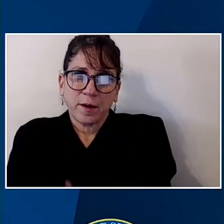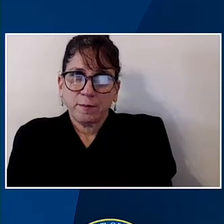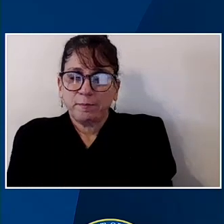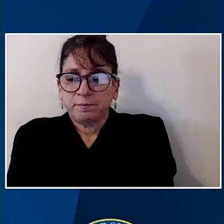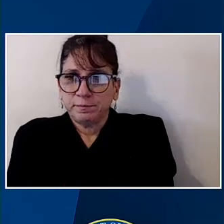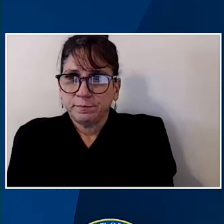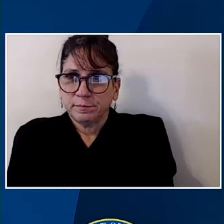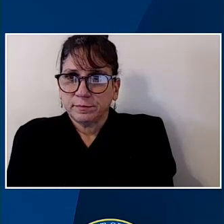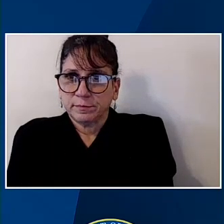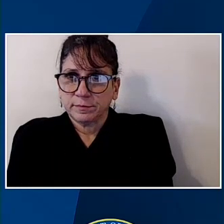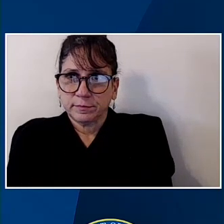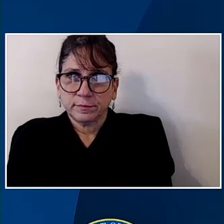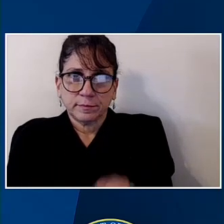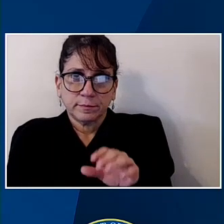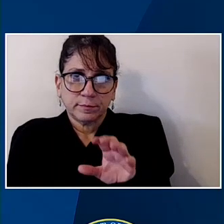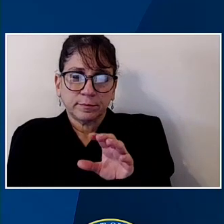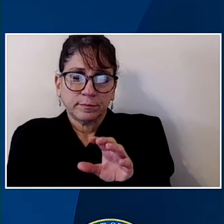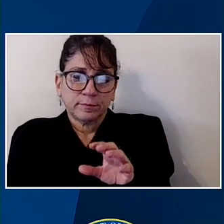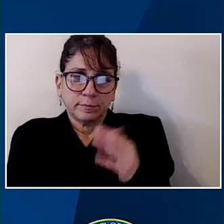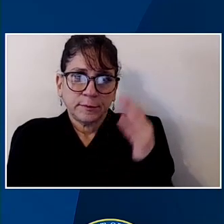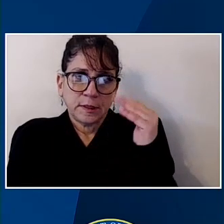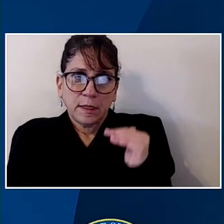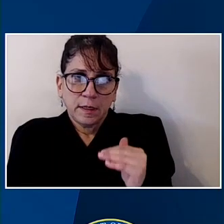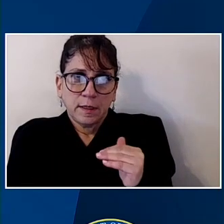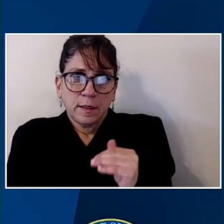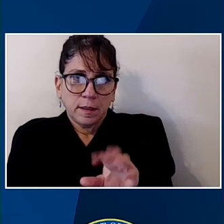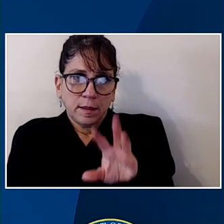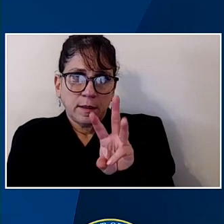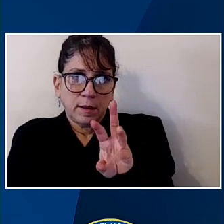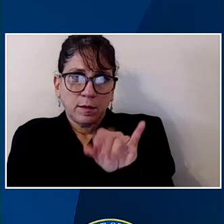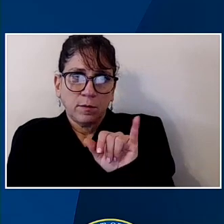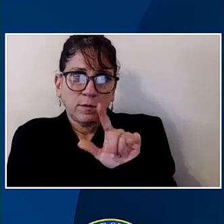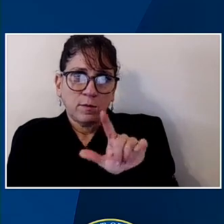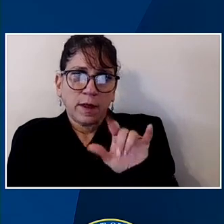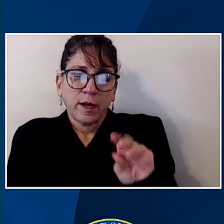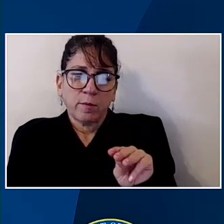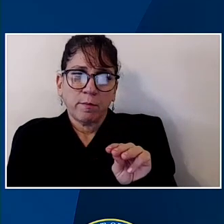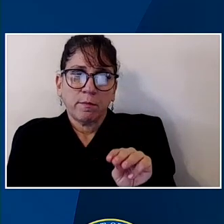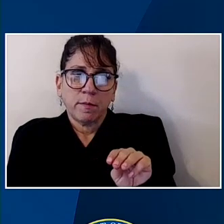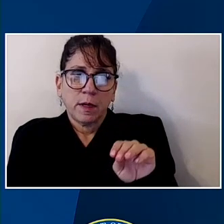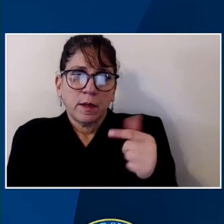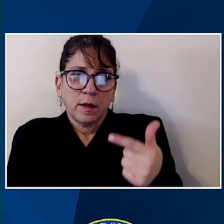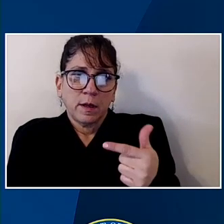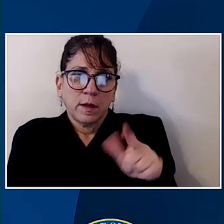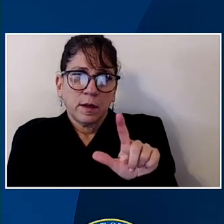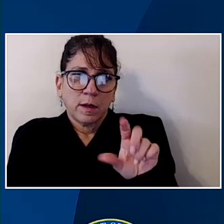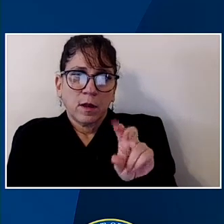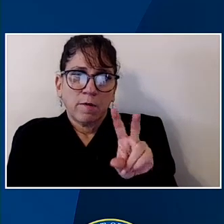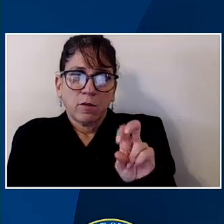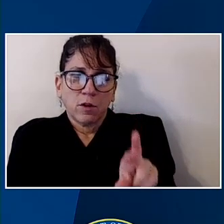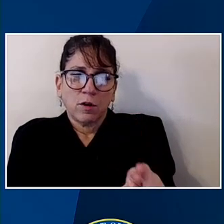All right, John. Brady, next we have William Glover representing themselves.